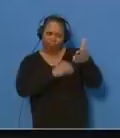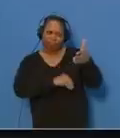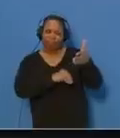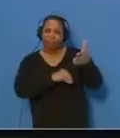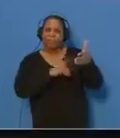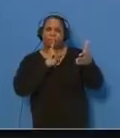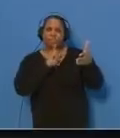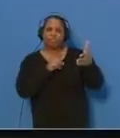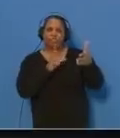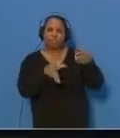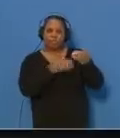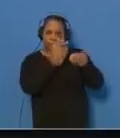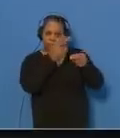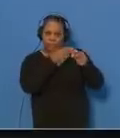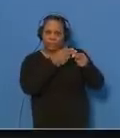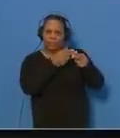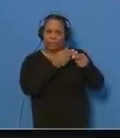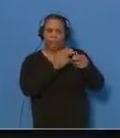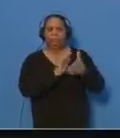your name is added to the list.